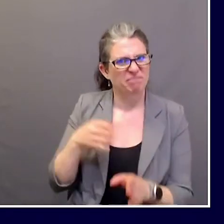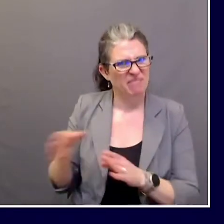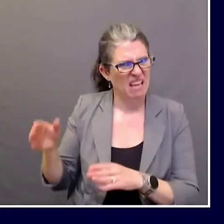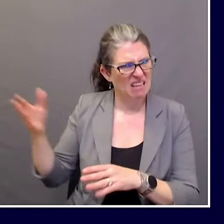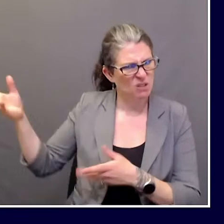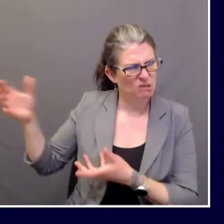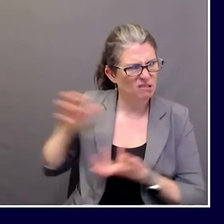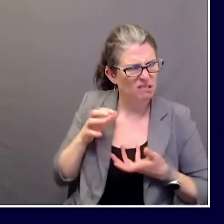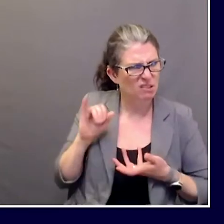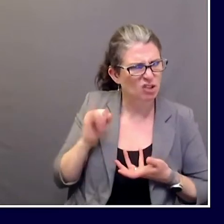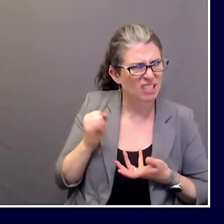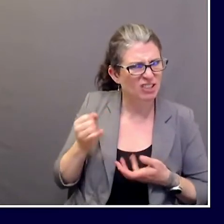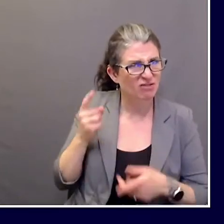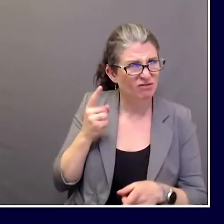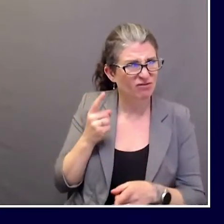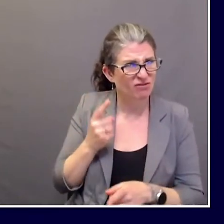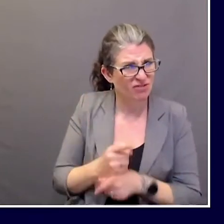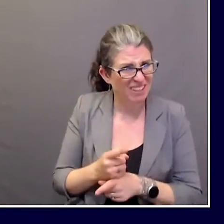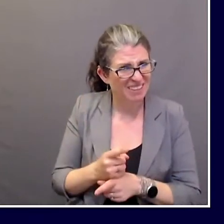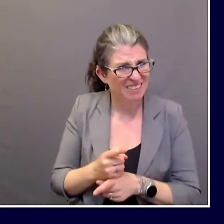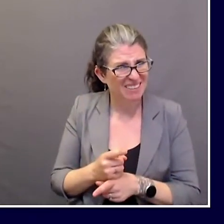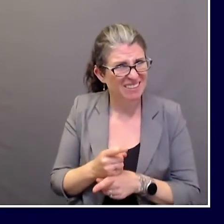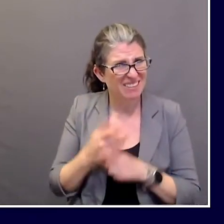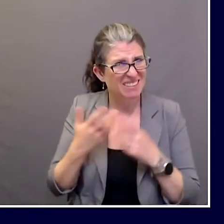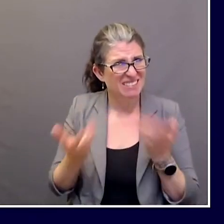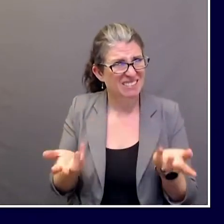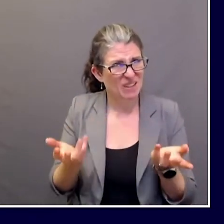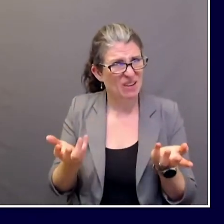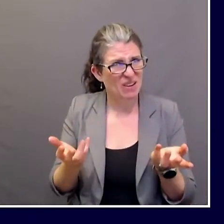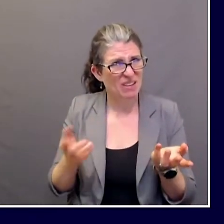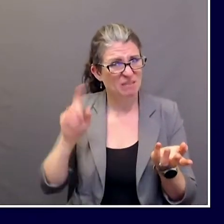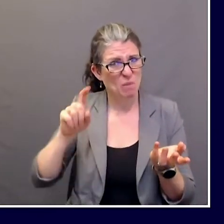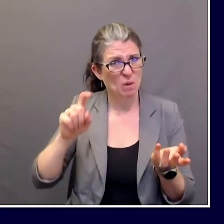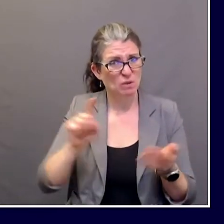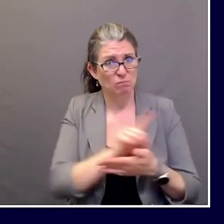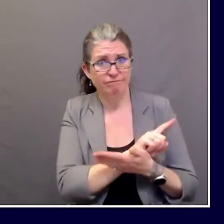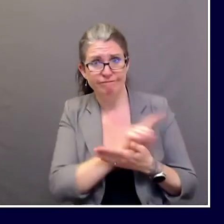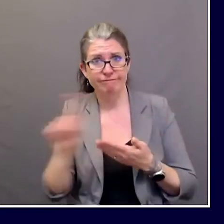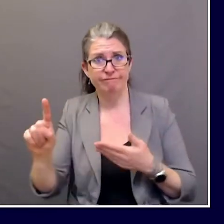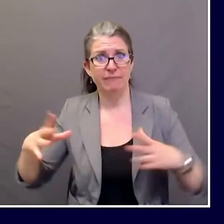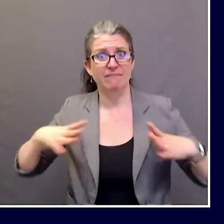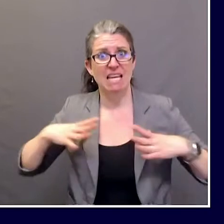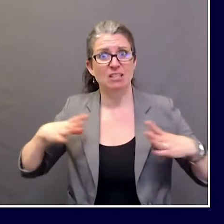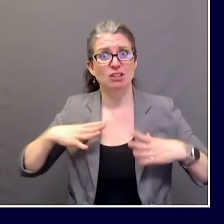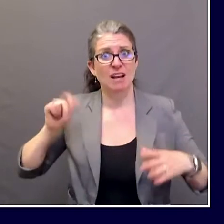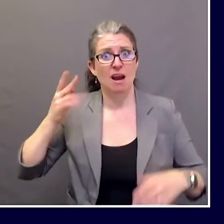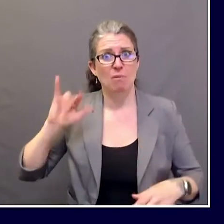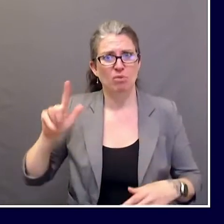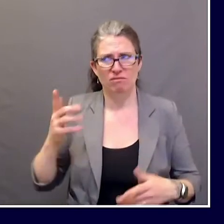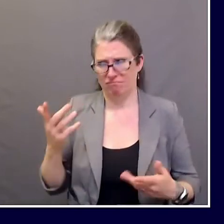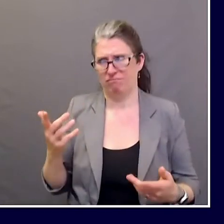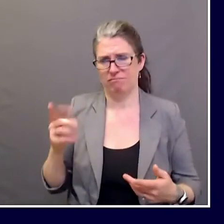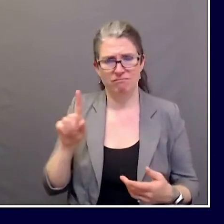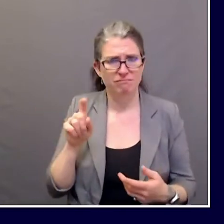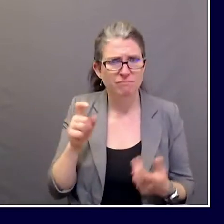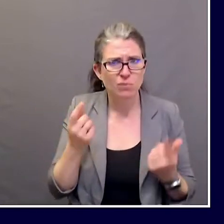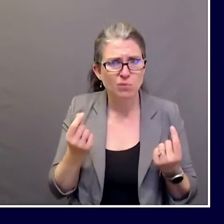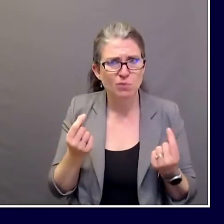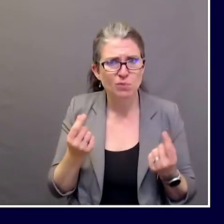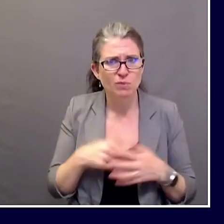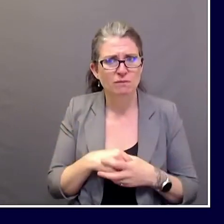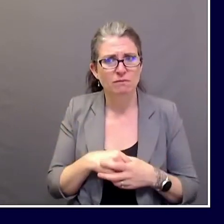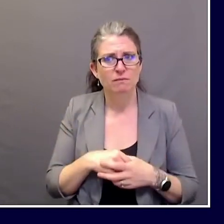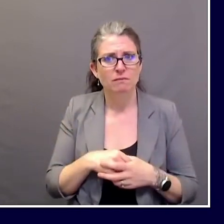vacation? Bonnie, it really depends on when and how this pause and the analysis underlying it